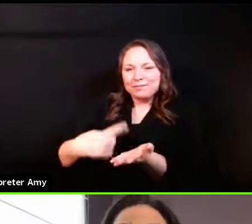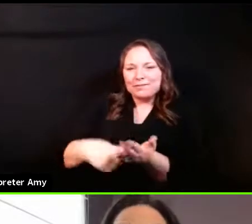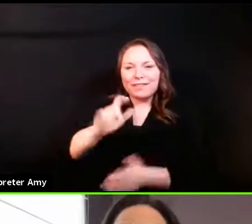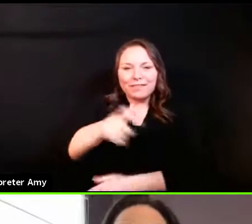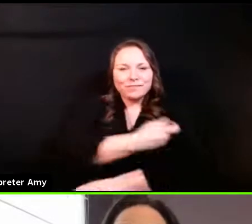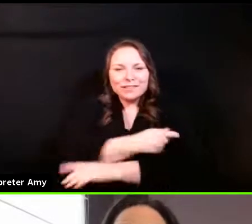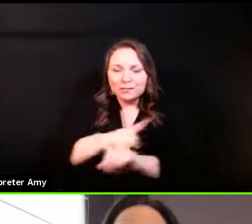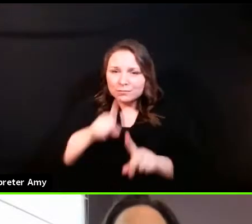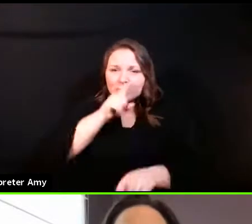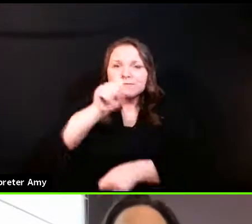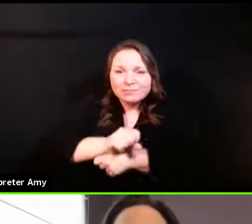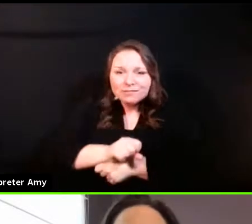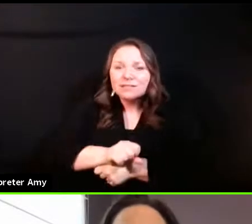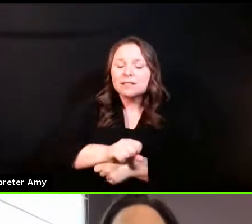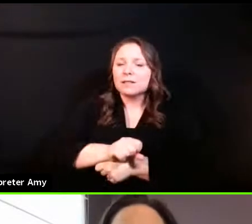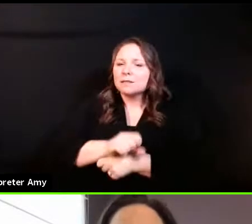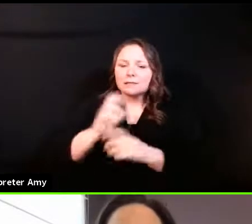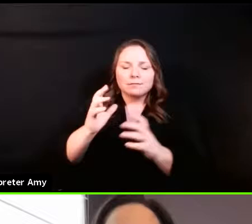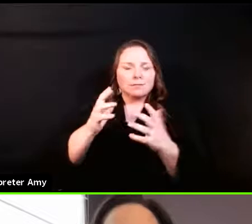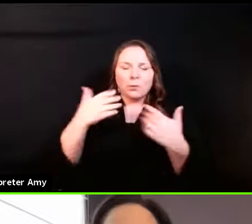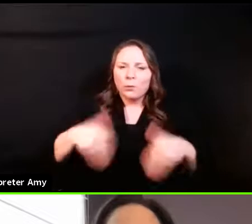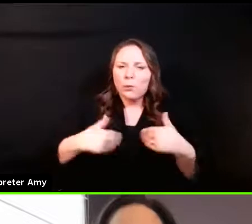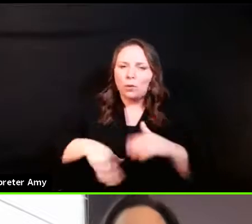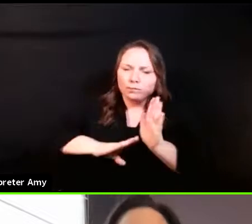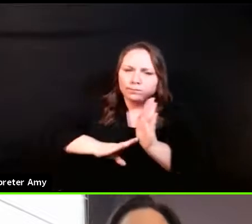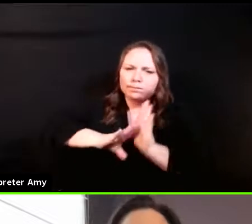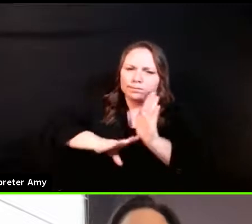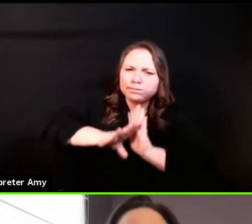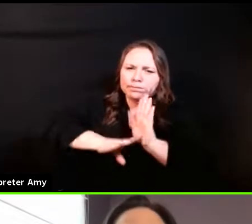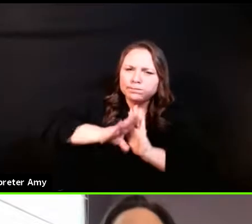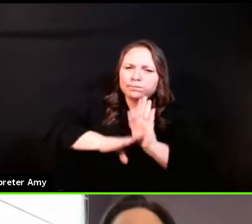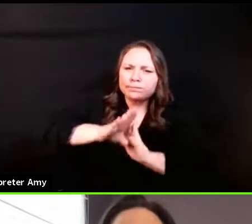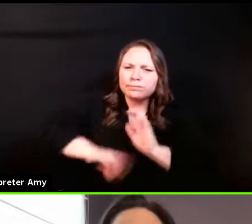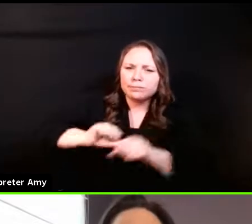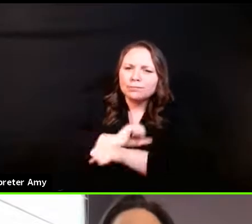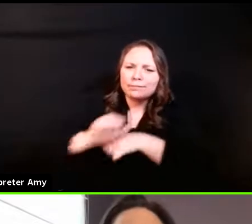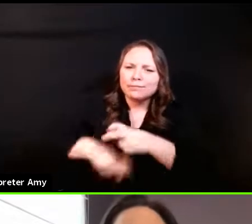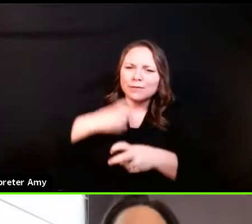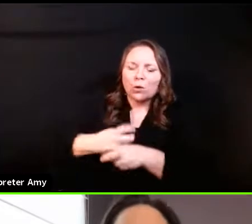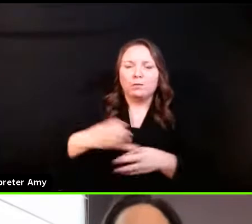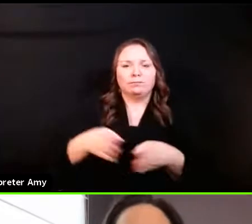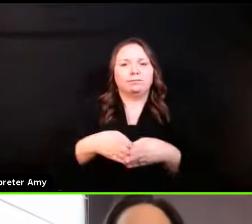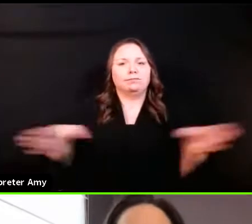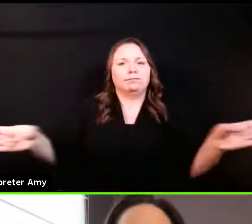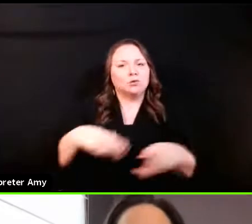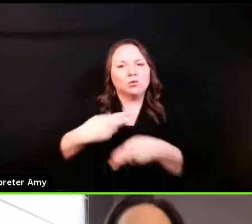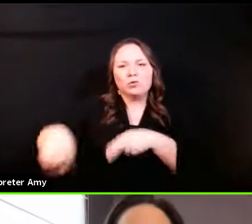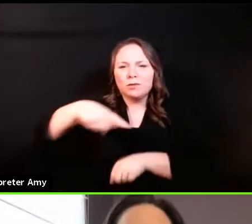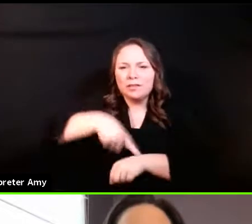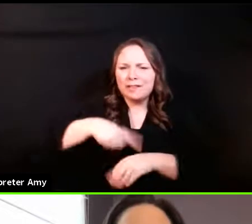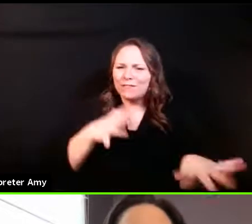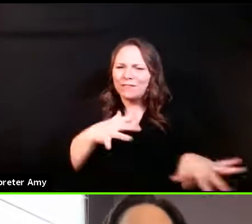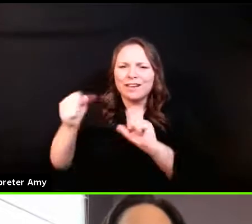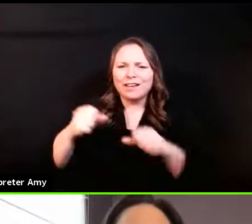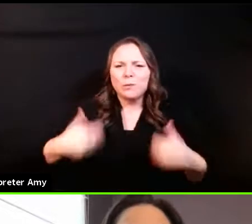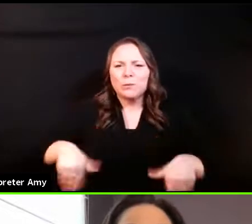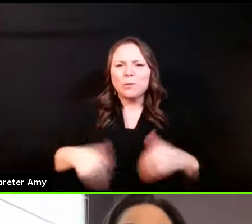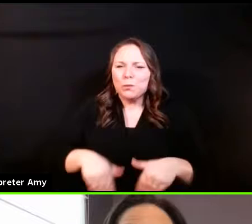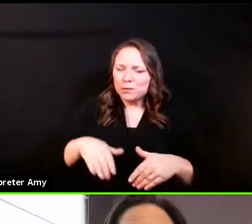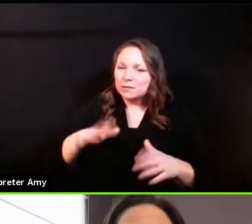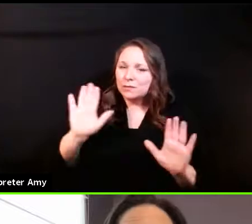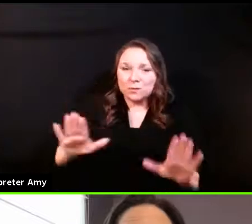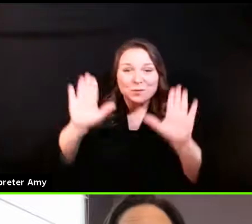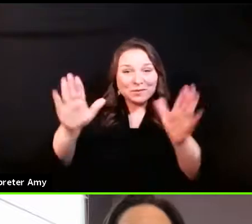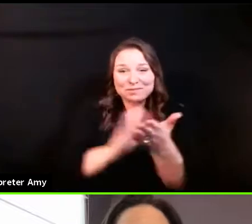really is that there has been such intense development on such a broad scale in such a short period of time.